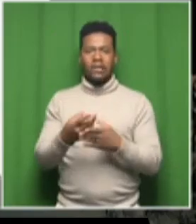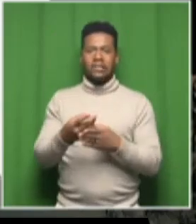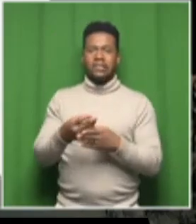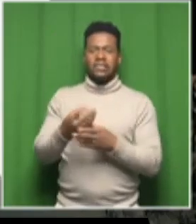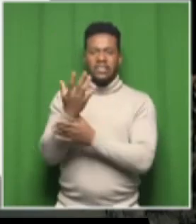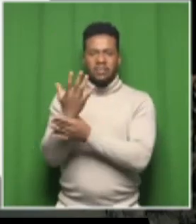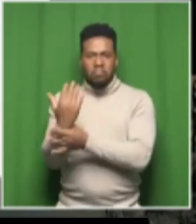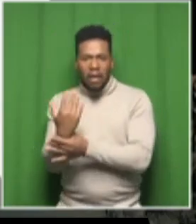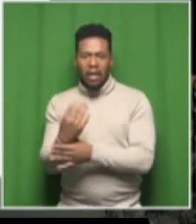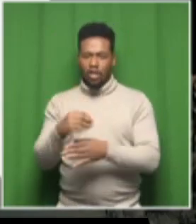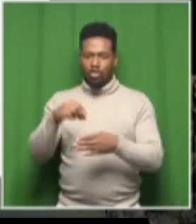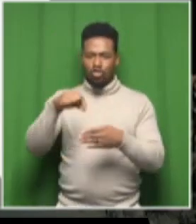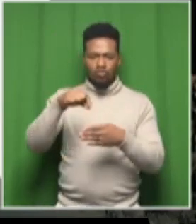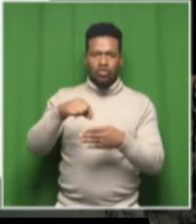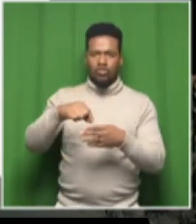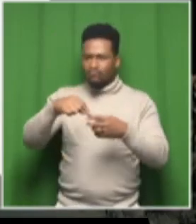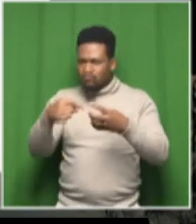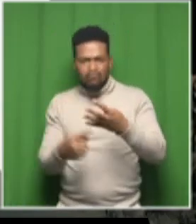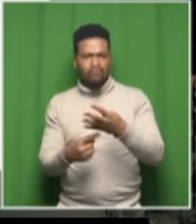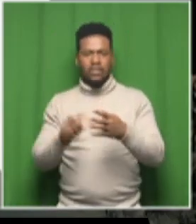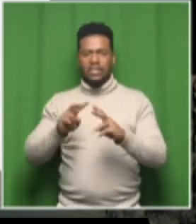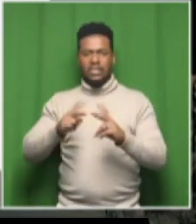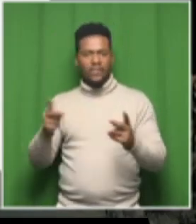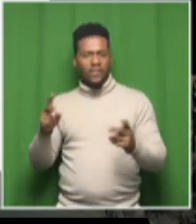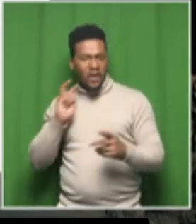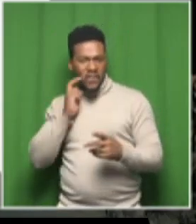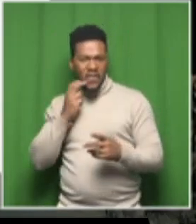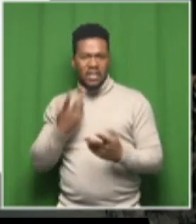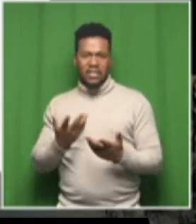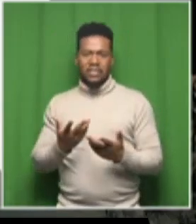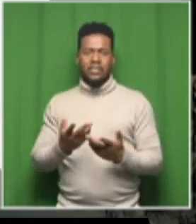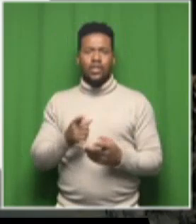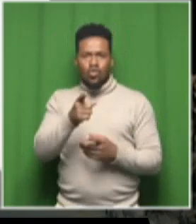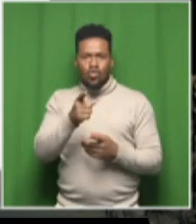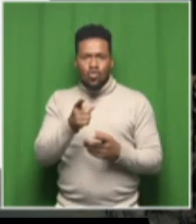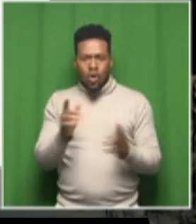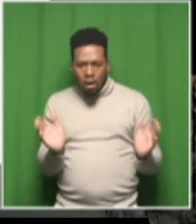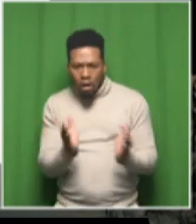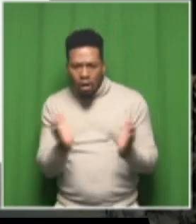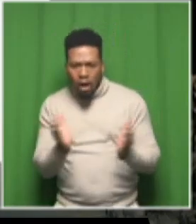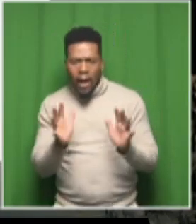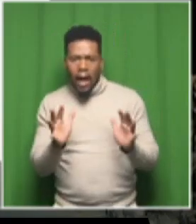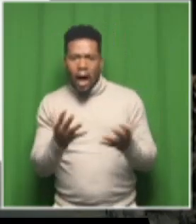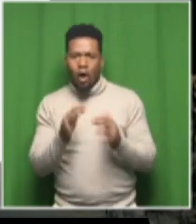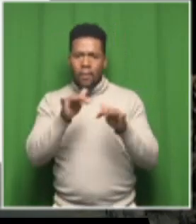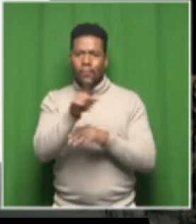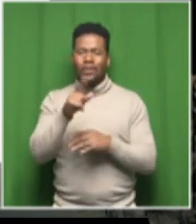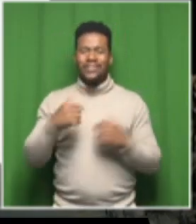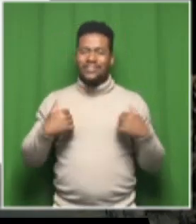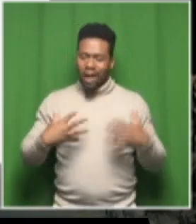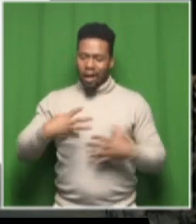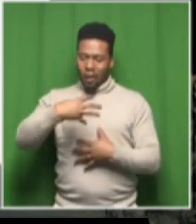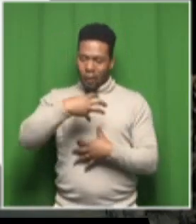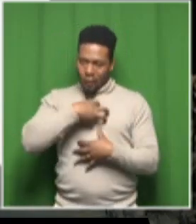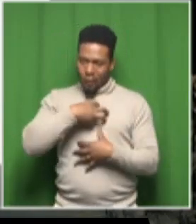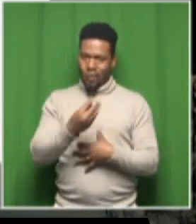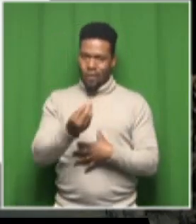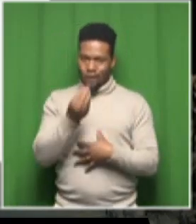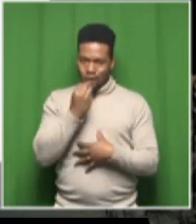importantly, because you obviously are a farmer, how do you encourage people watching now to perhaps start to grow their own food,